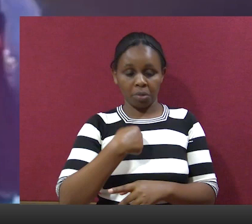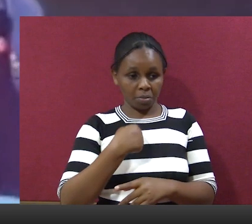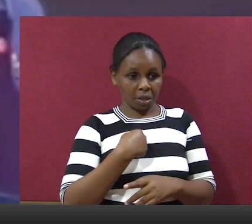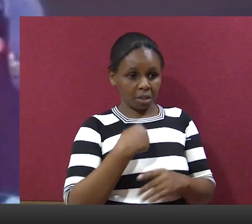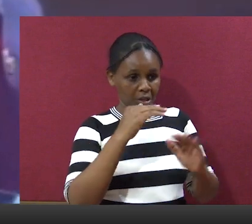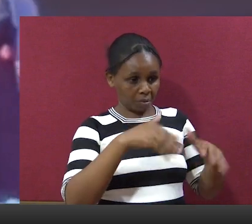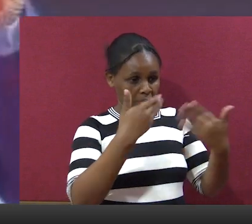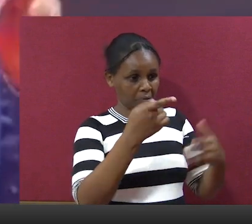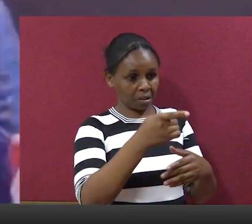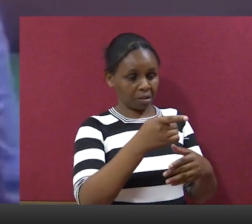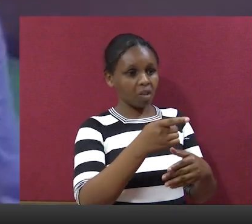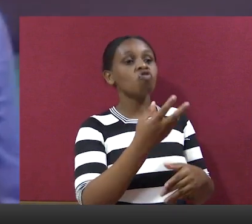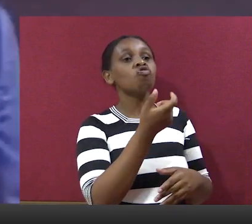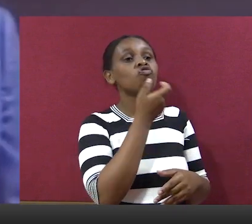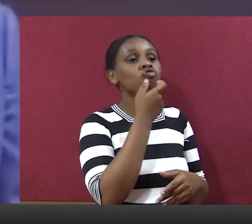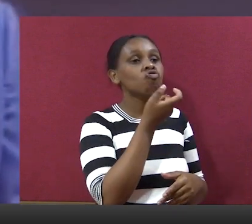ya huko Januoni.